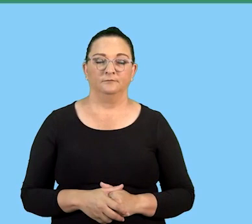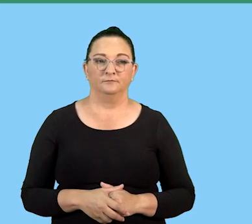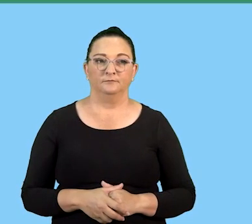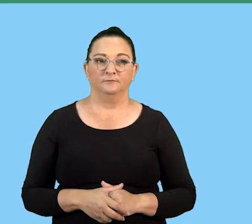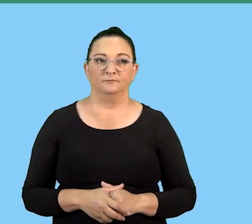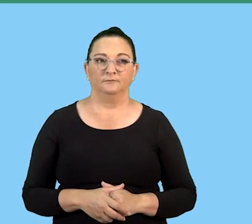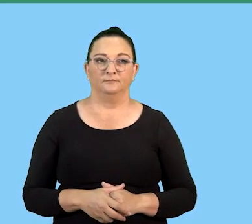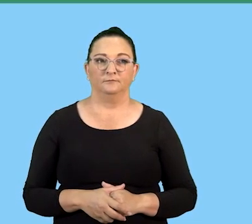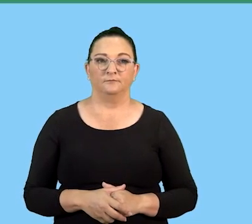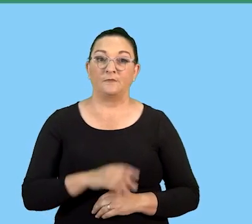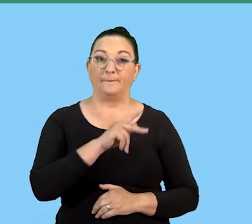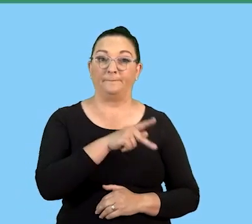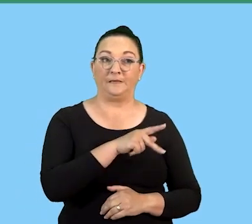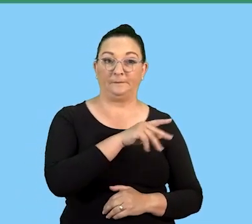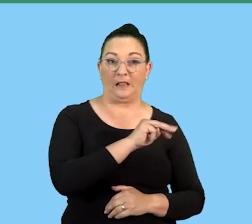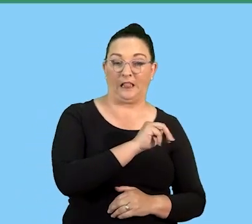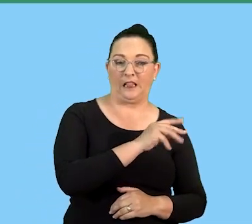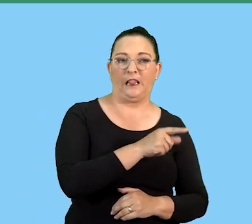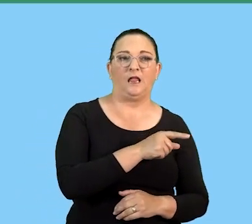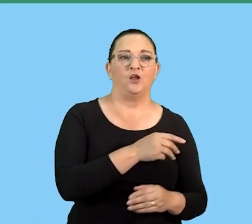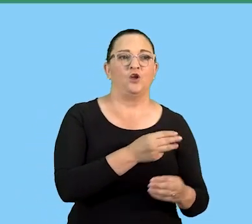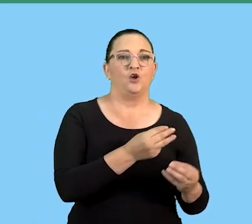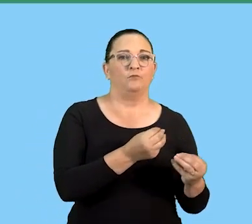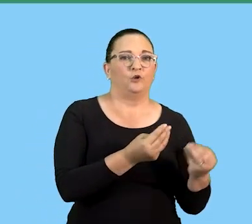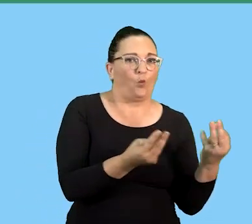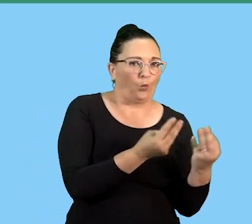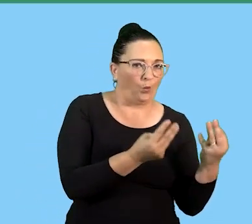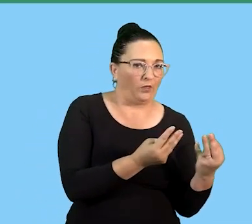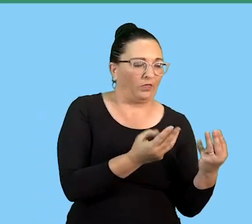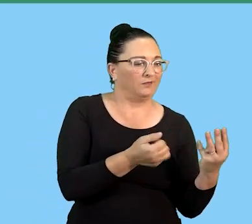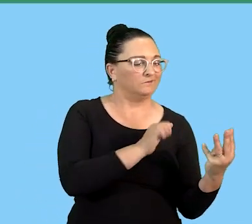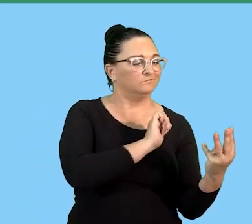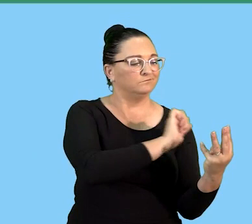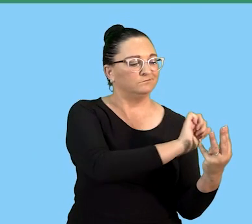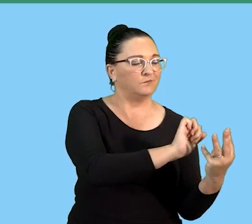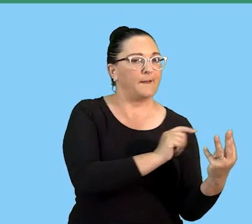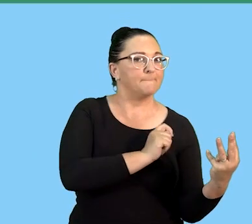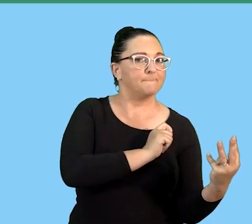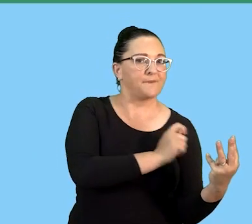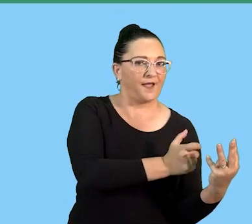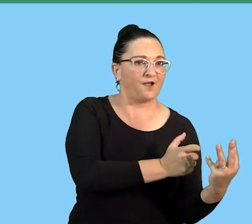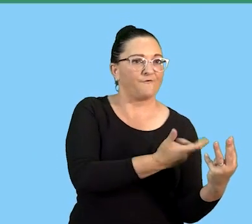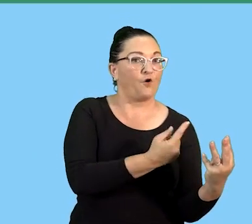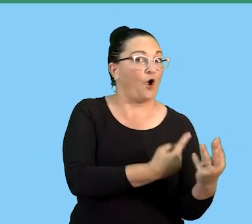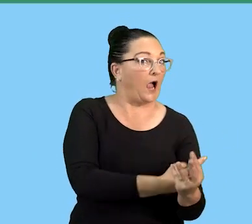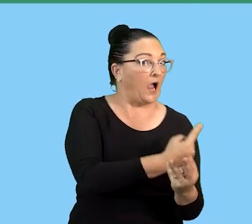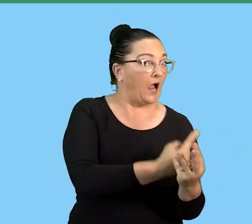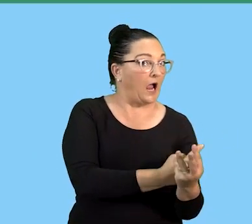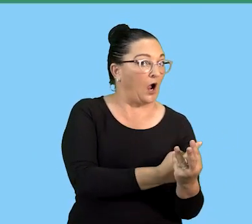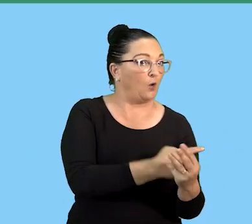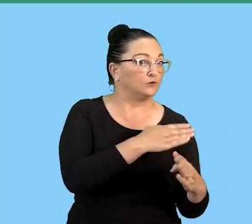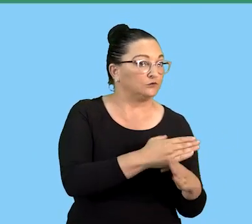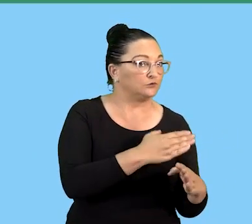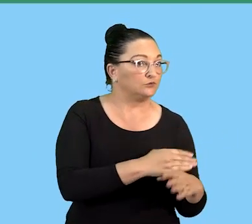It also says that with piecemeal, workers are not remunerated or paid for the number of hours